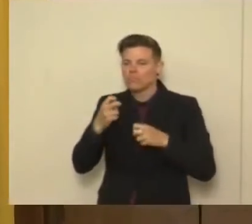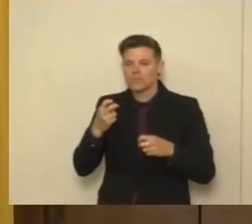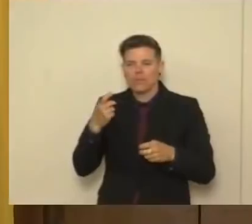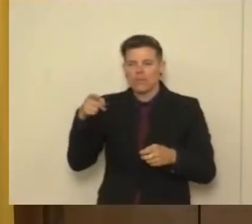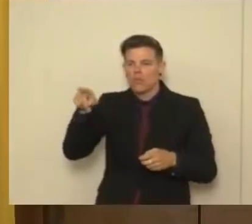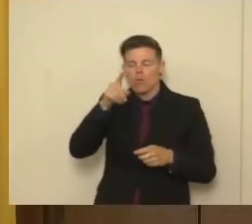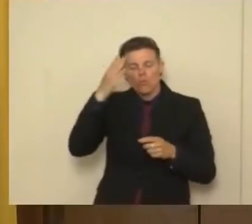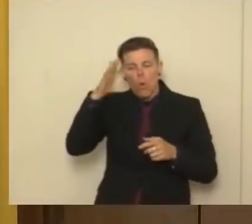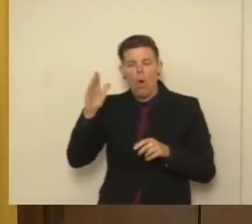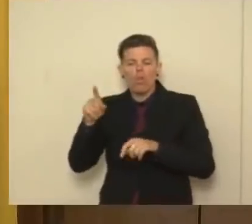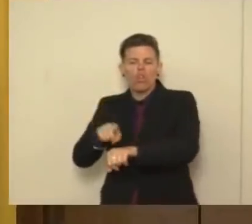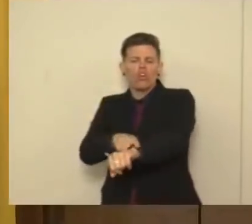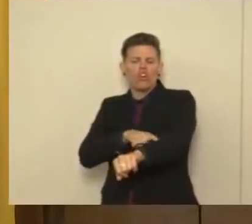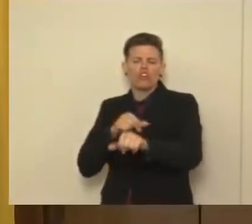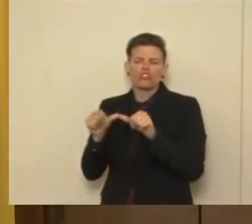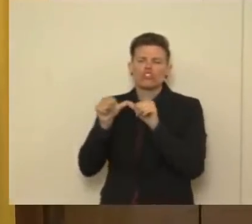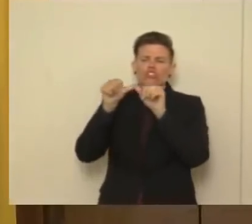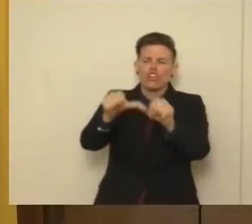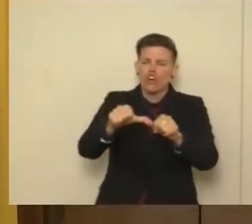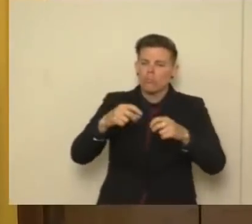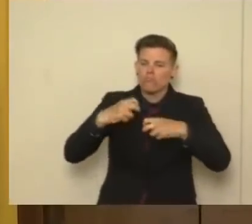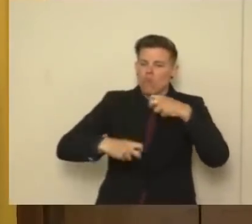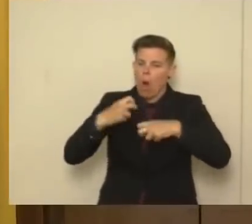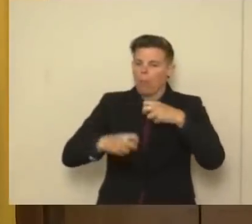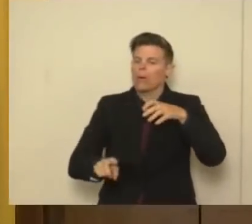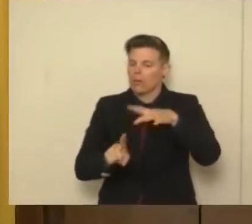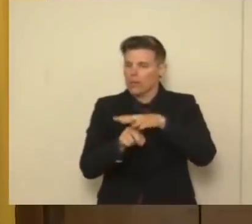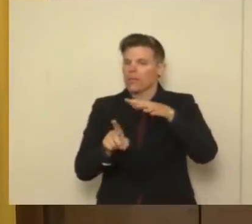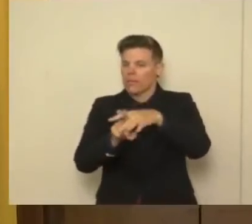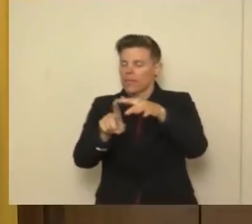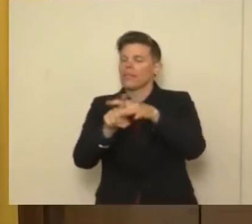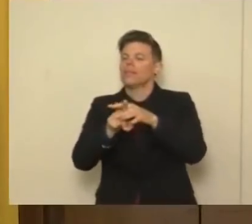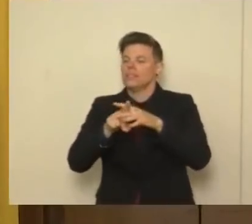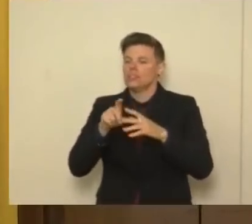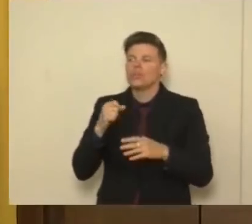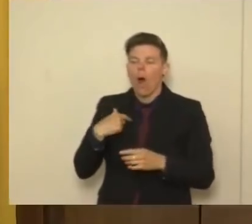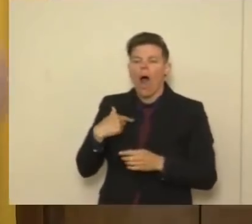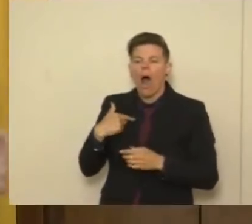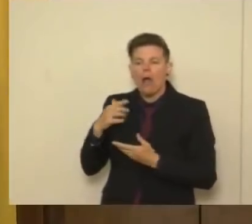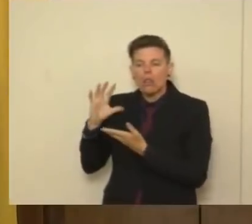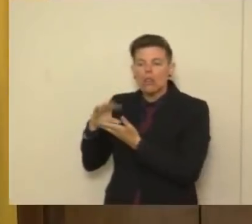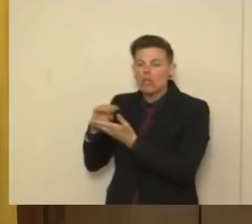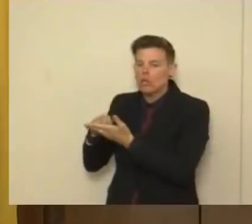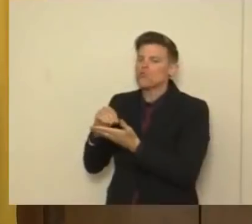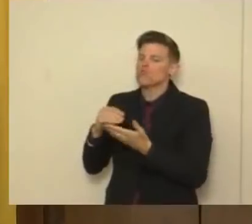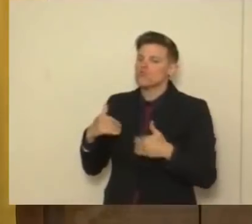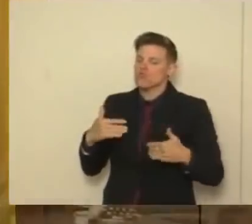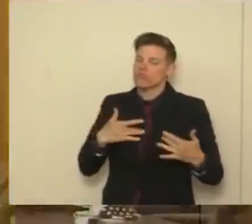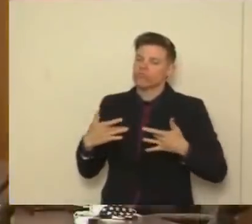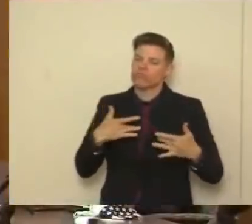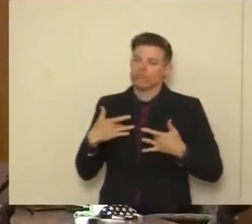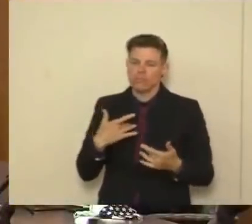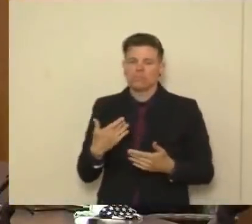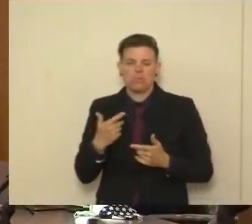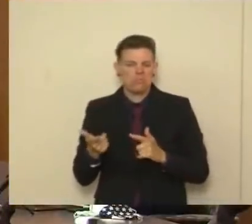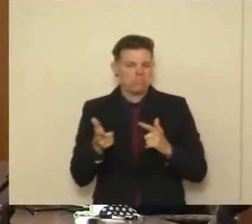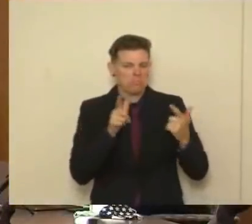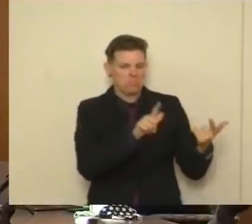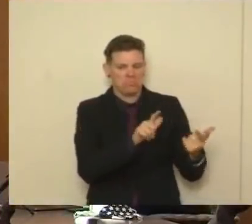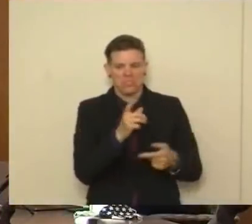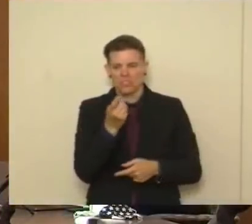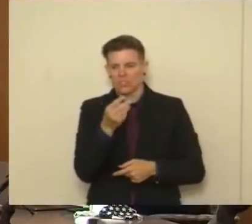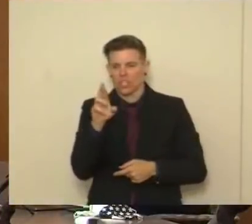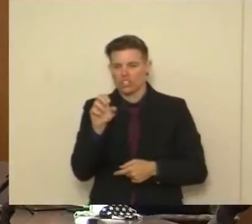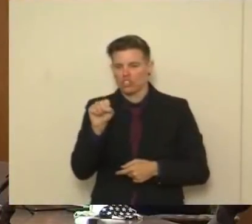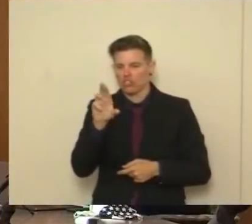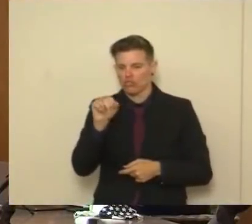chronic issues that we are beginning to get data about that are quite concerning. Dr. Grace. Yeah, you know,